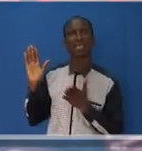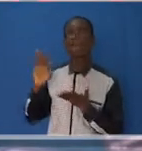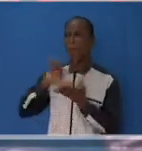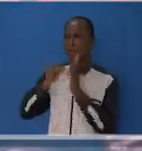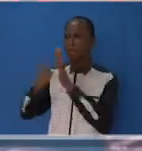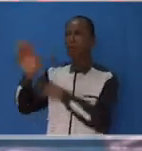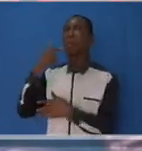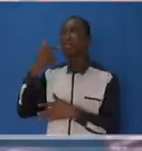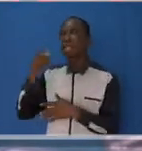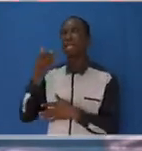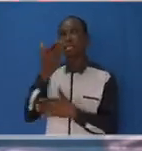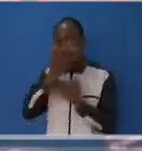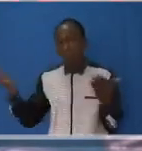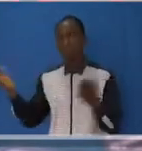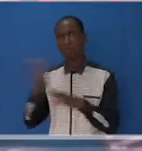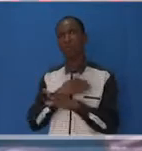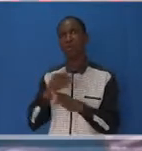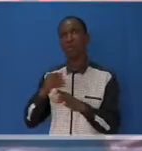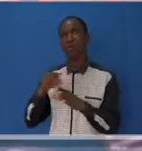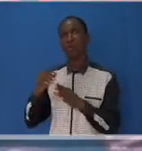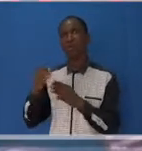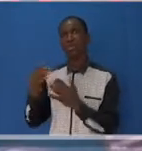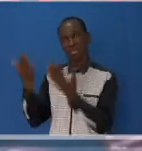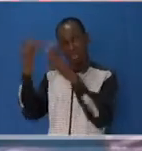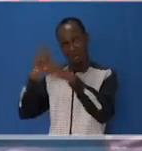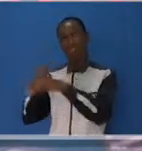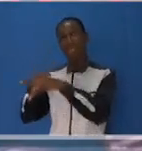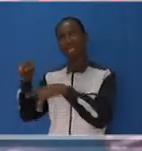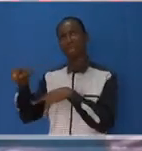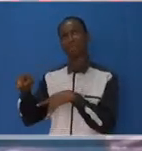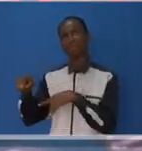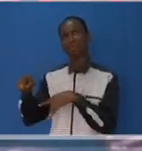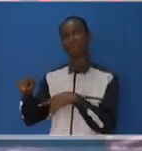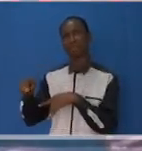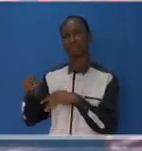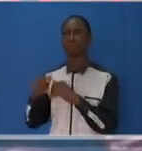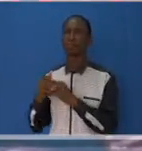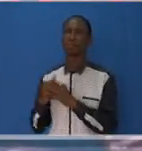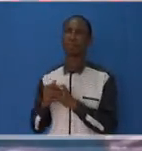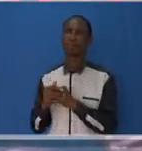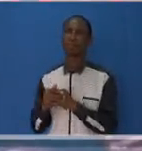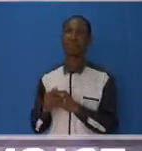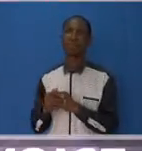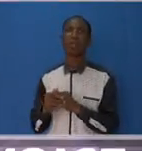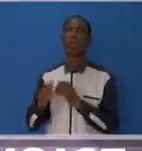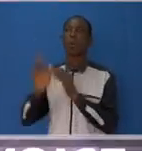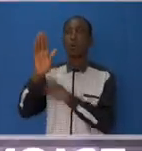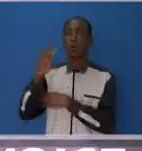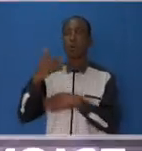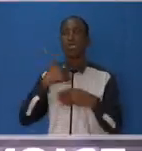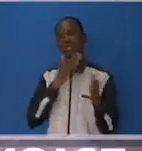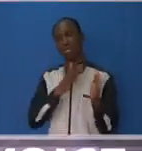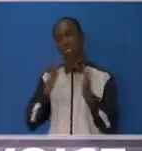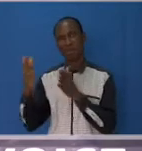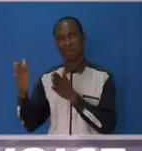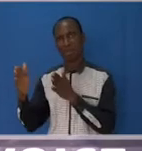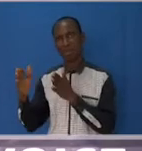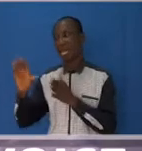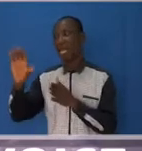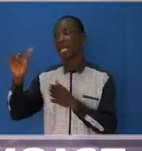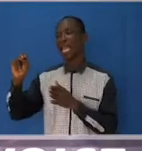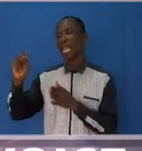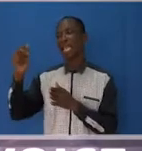saa na emum sɛ ye ye a Yankopon ne ni ansɔ Cain afɔrebɔ no kyerɛ sɛ na ɛho nhyehyɛ wɔ hɔ na Cain ye n'adwene